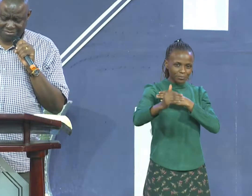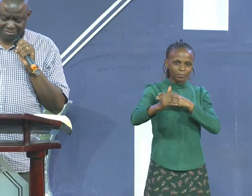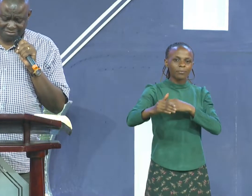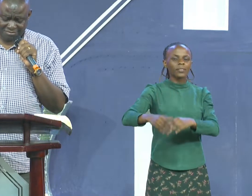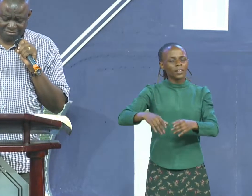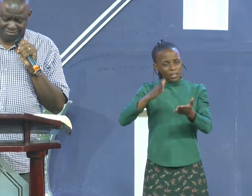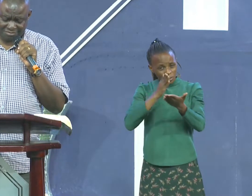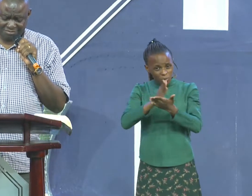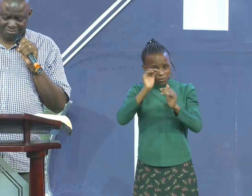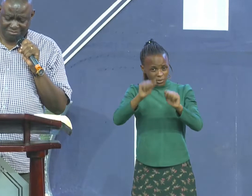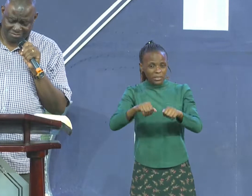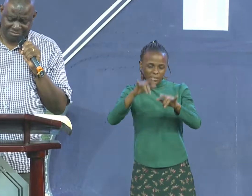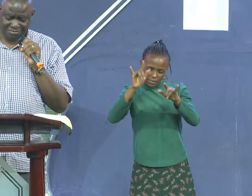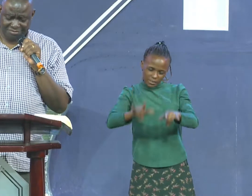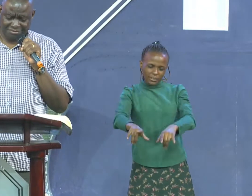ezaalagirwa,